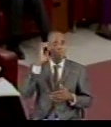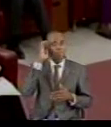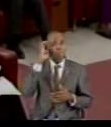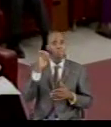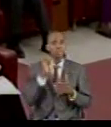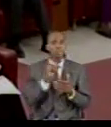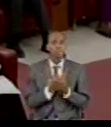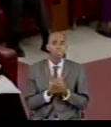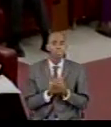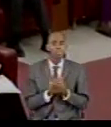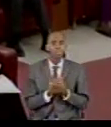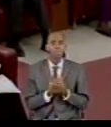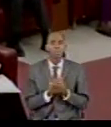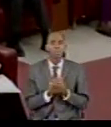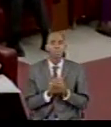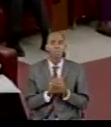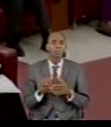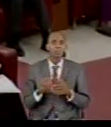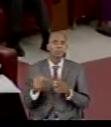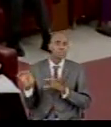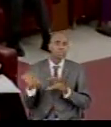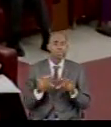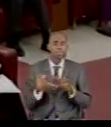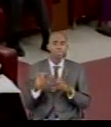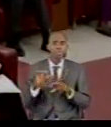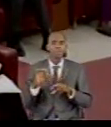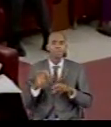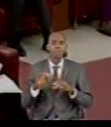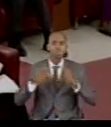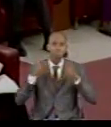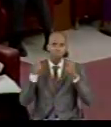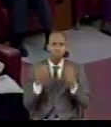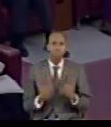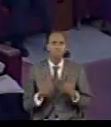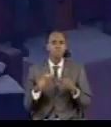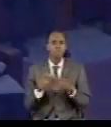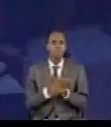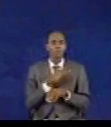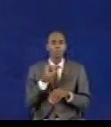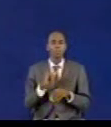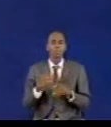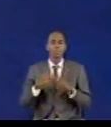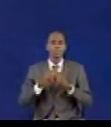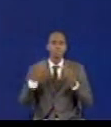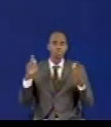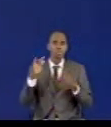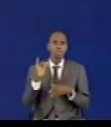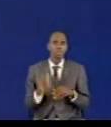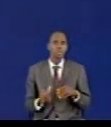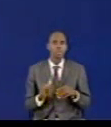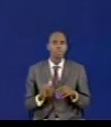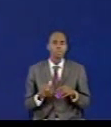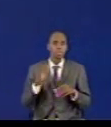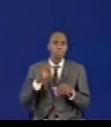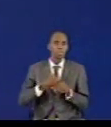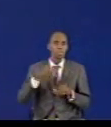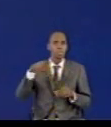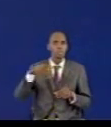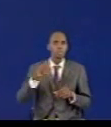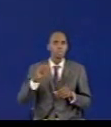wrought effectually, powerfully, effectively in